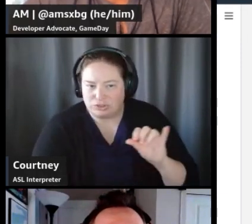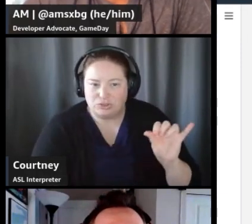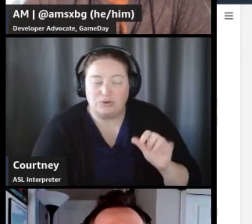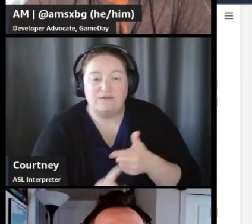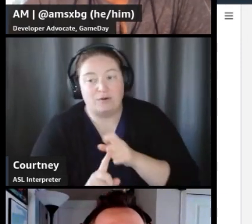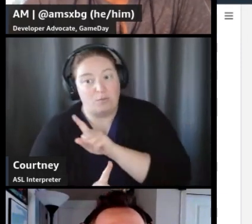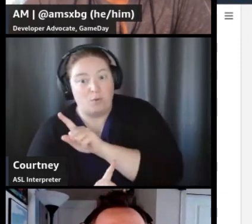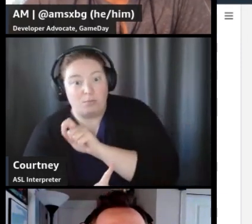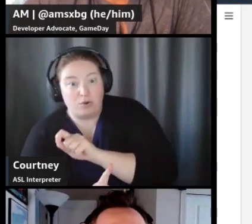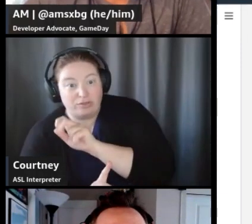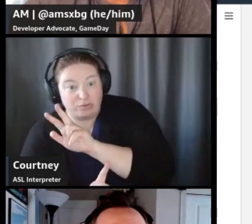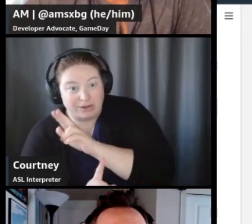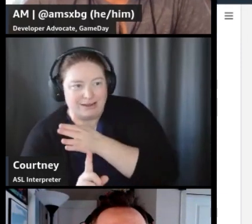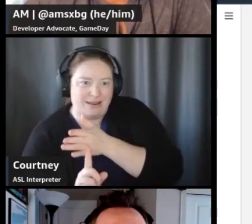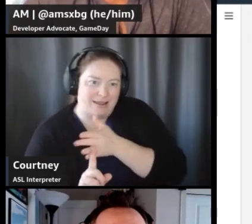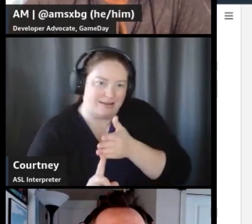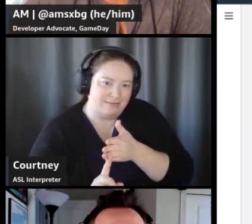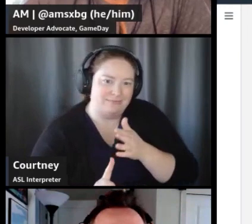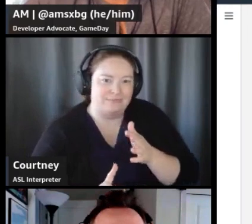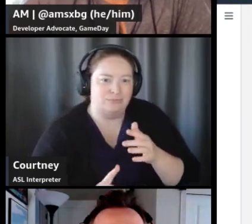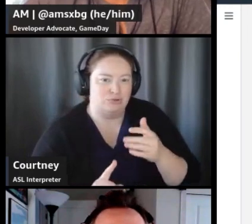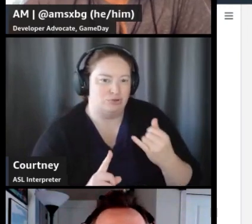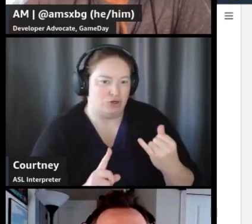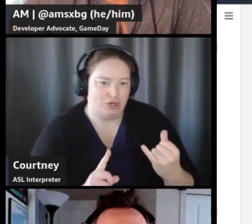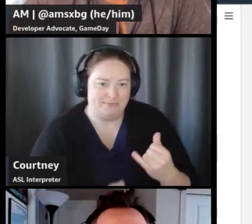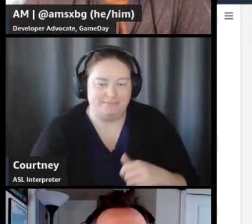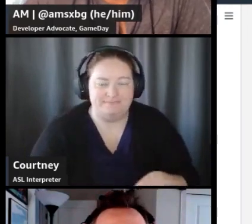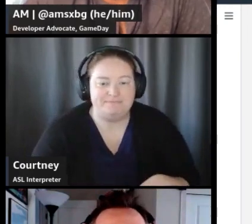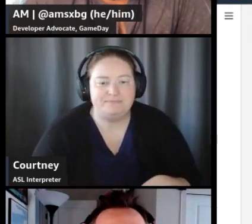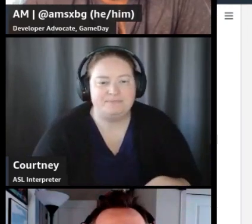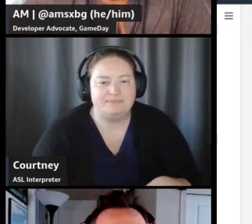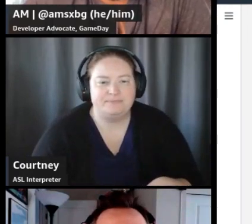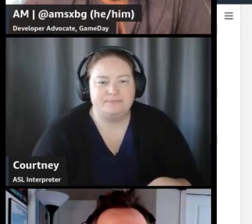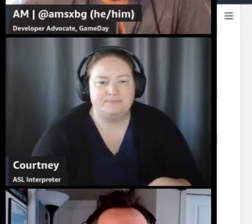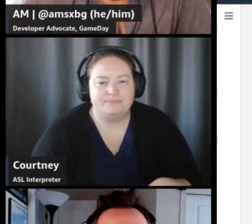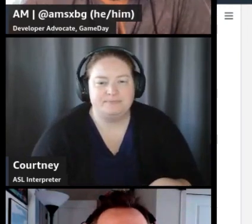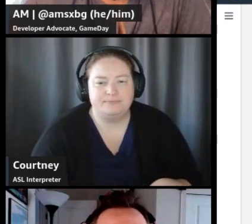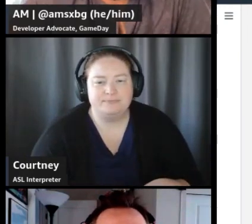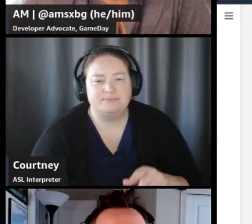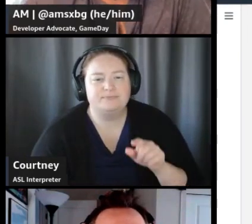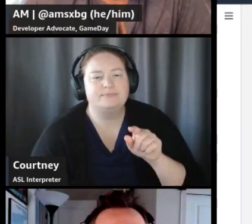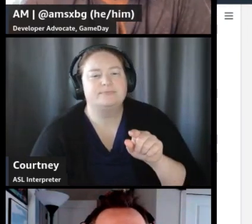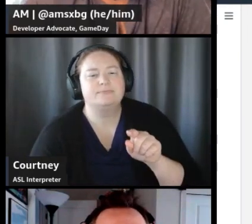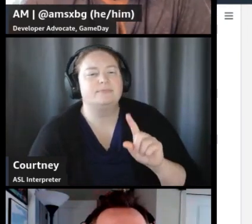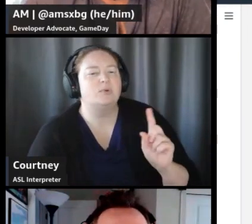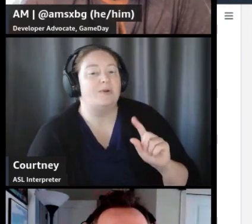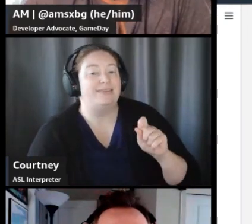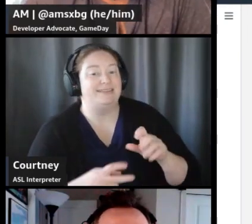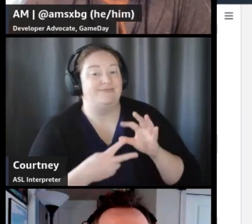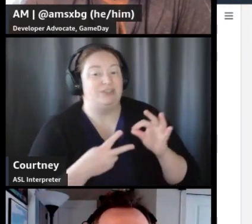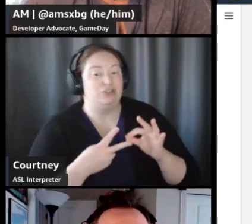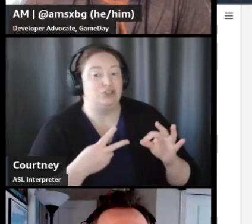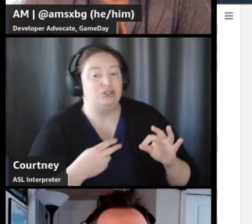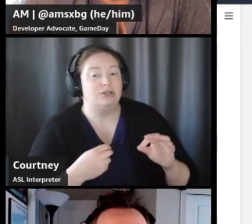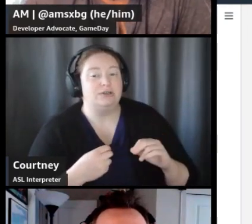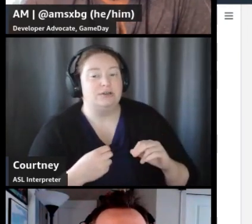1.3 and above, right? One of the cool things that we did, and this is where this feature and